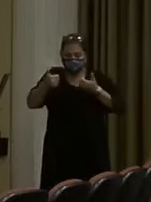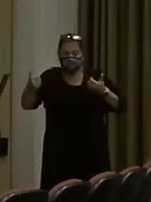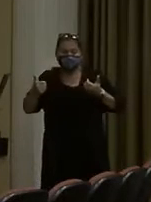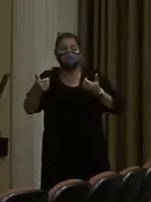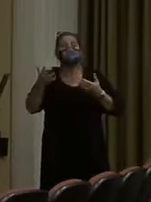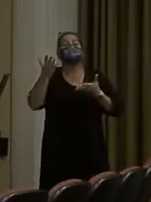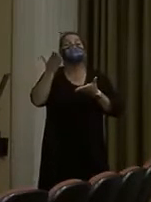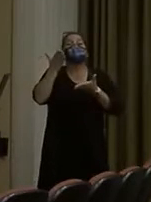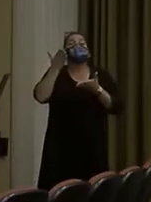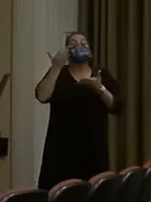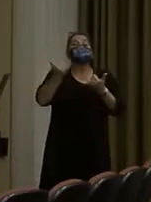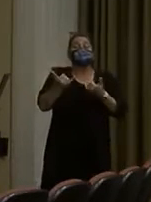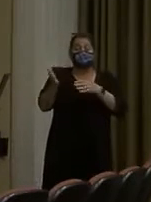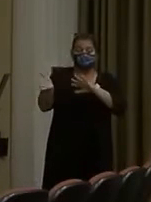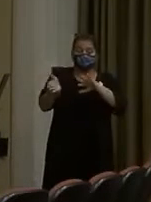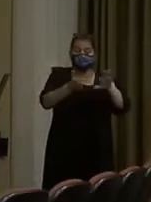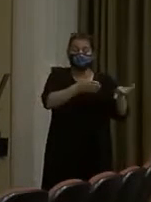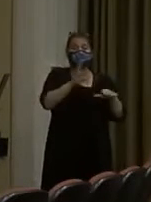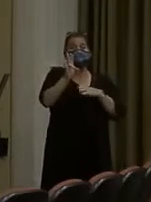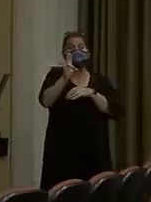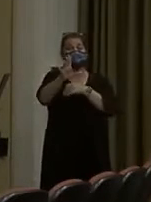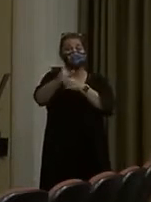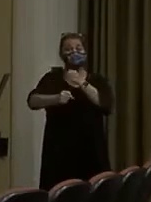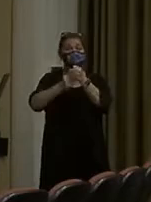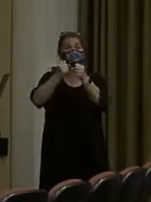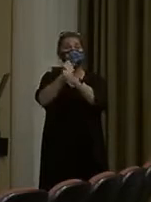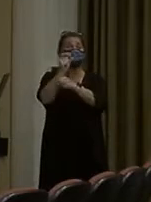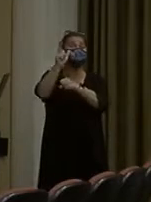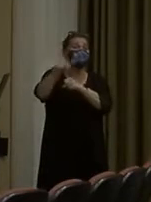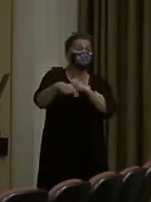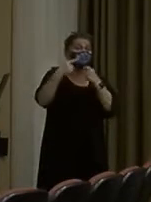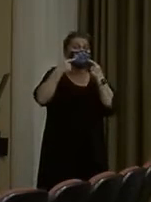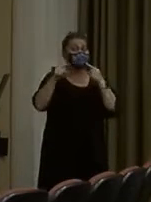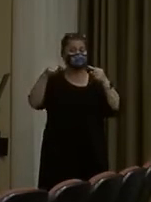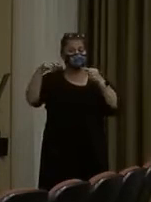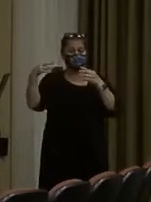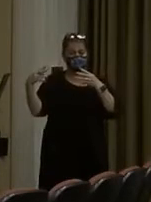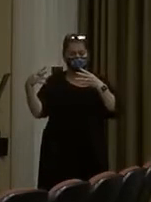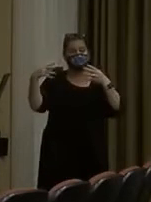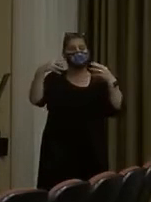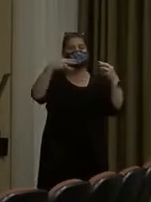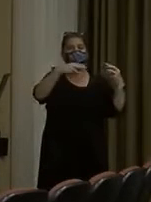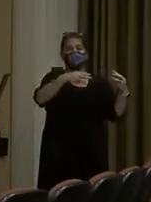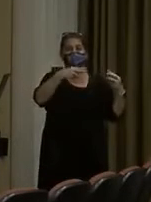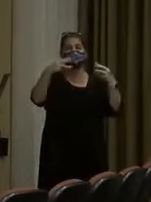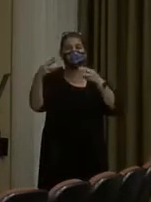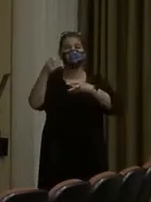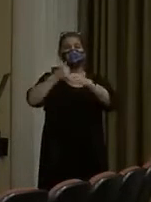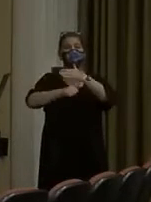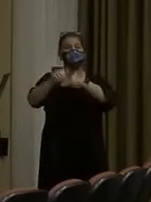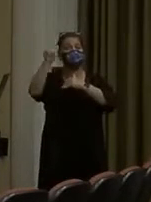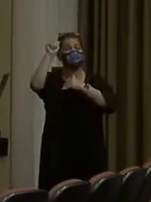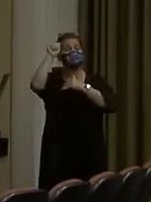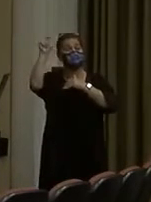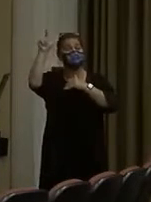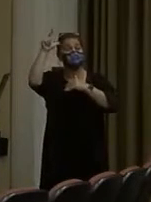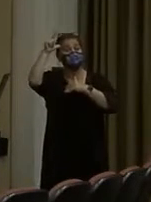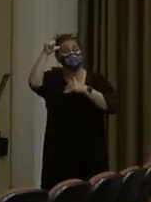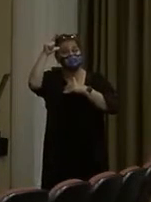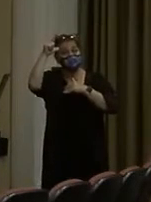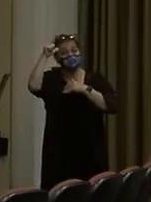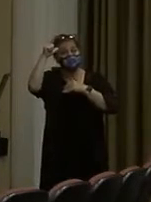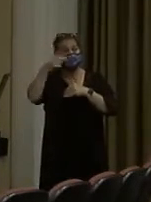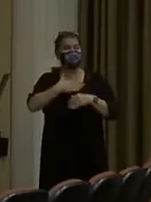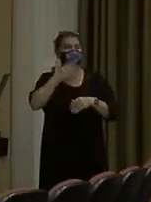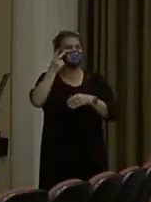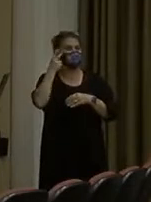again align, this time during a major civil war. Under the leadership of President Abraham Lincoln, I was glad to see a bust of